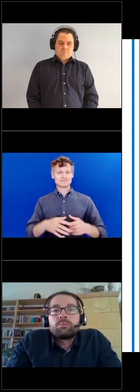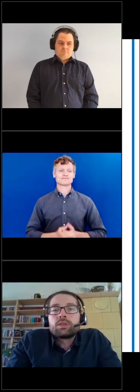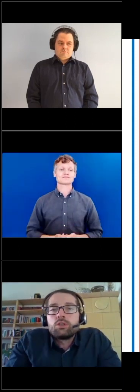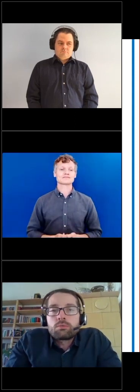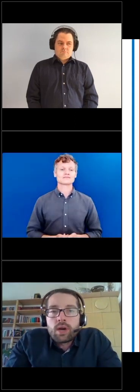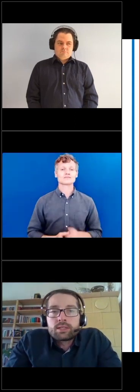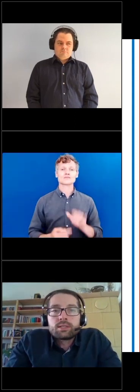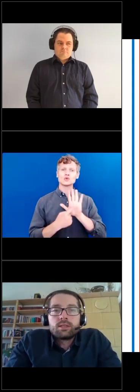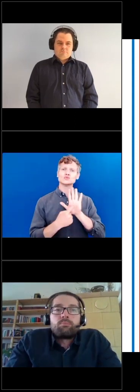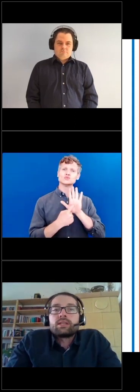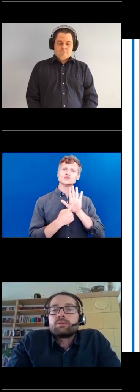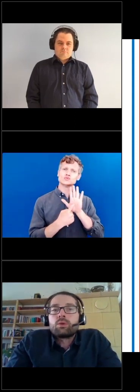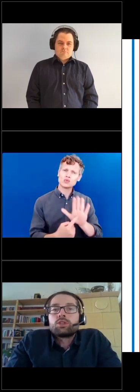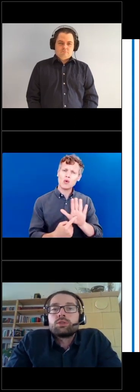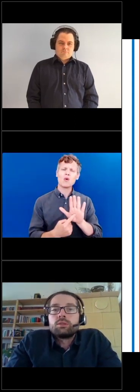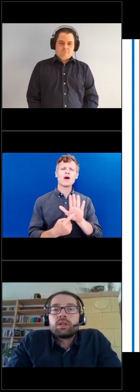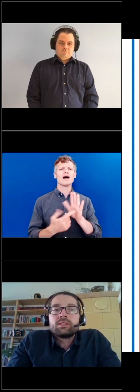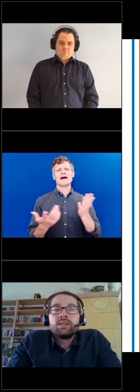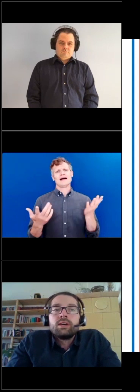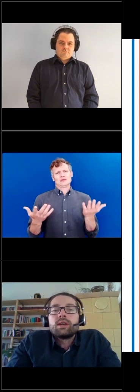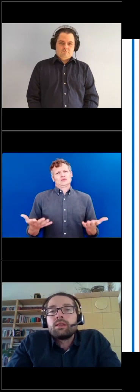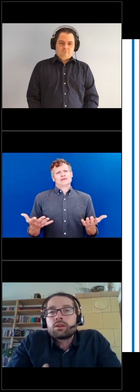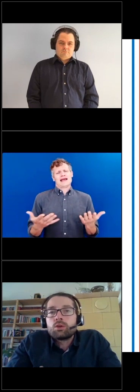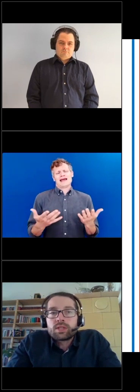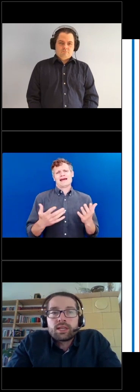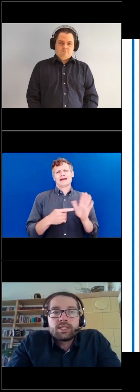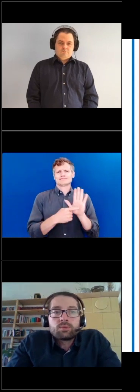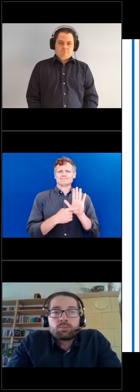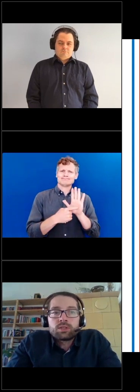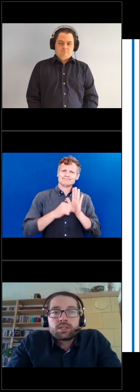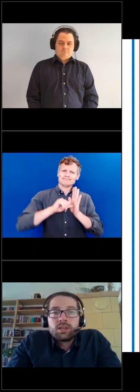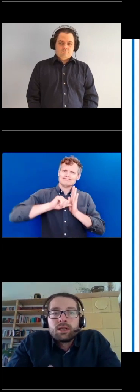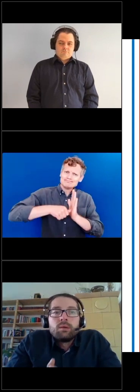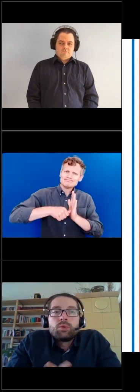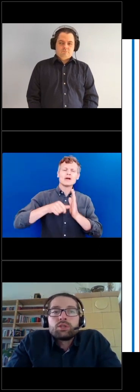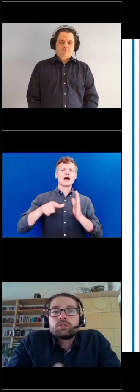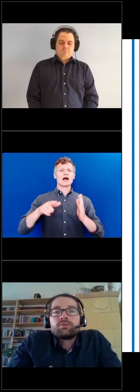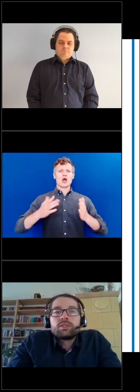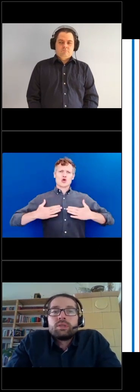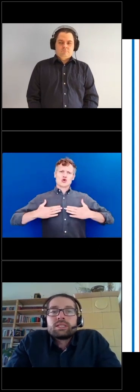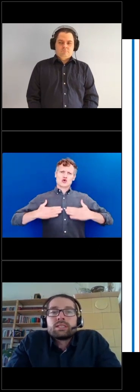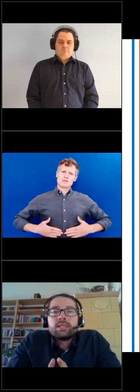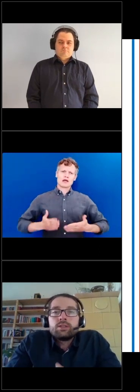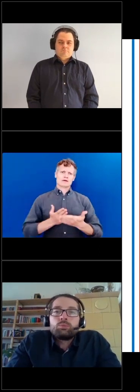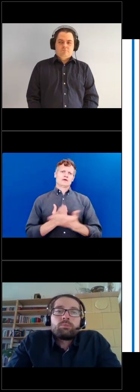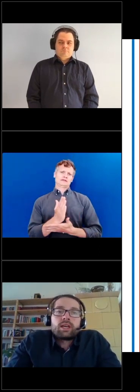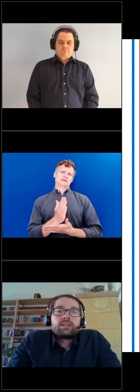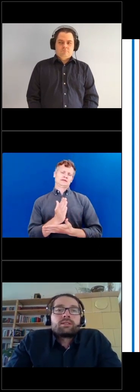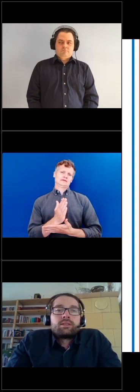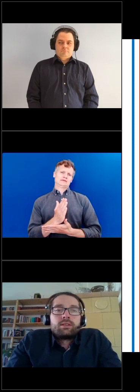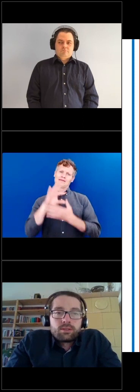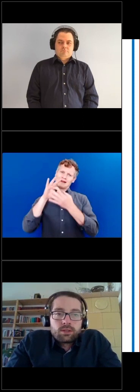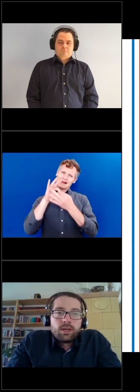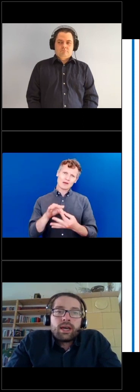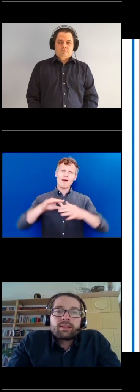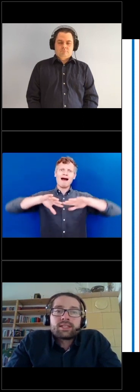actors adopt a human rights-based approach to disability in the COVID-19 response. Persons with disabilities need to be